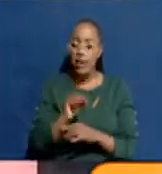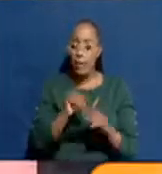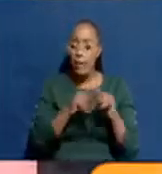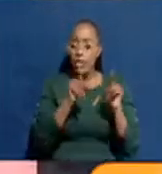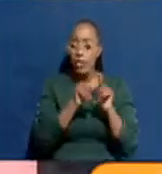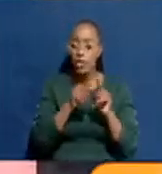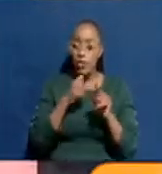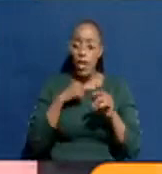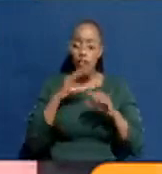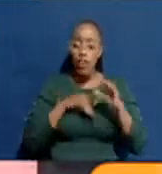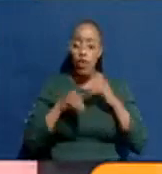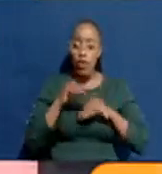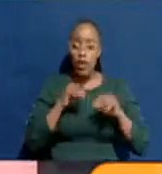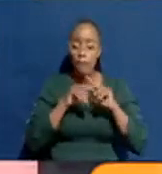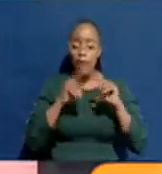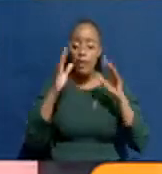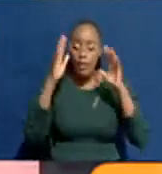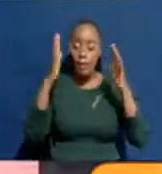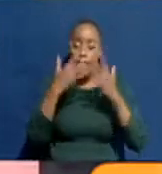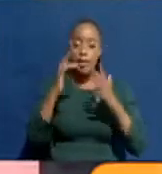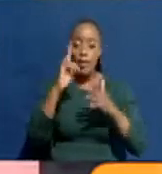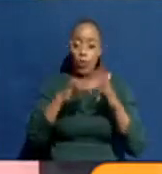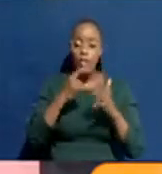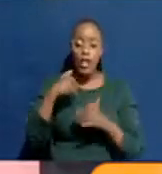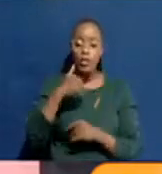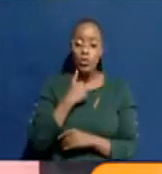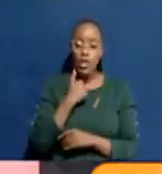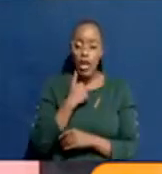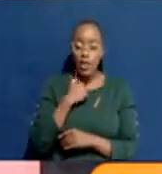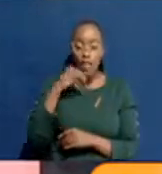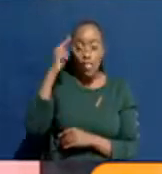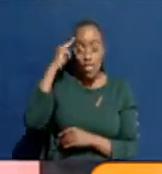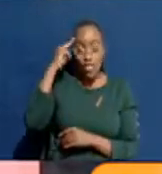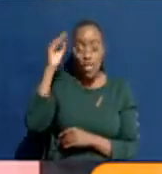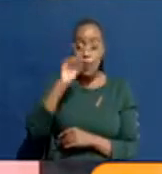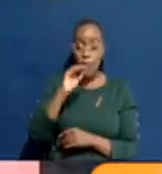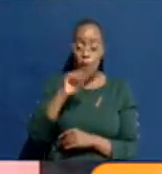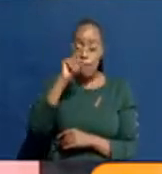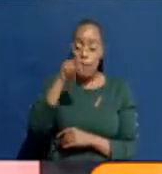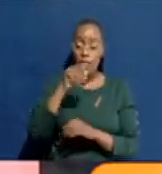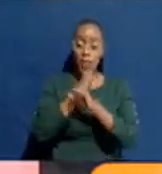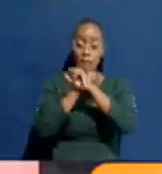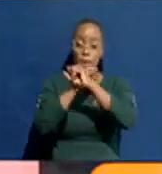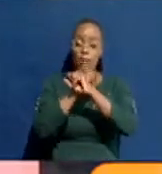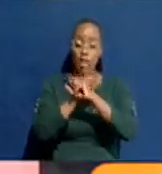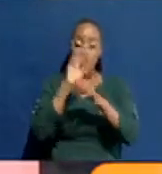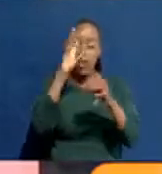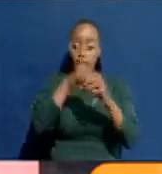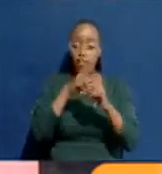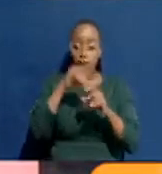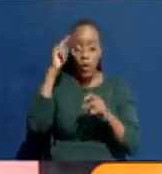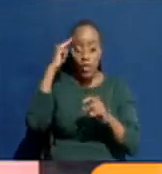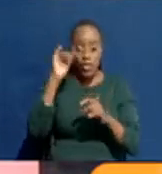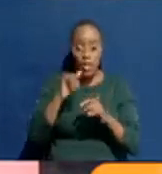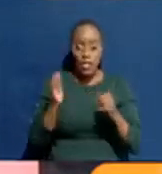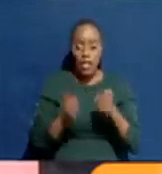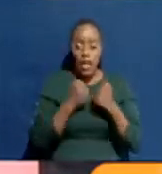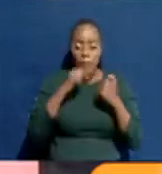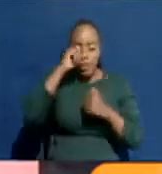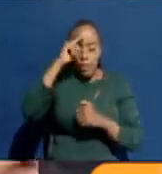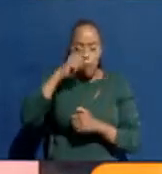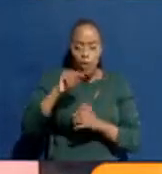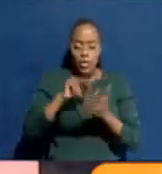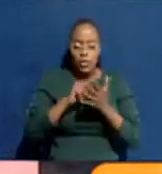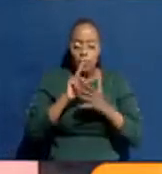course, we have corruption. But the main thing is we don't have the thinking. We must protect and invest in the thinking, and that happens at policy.